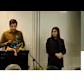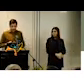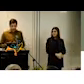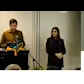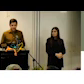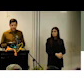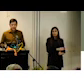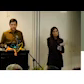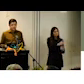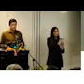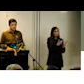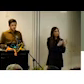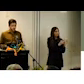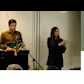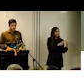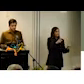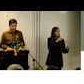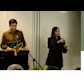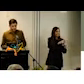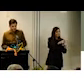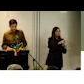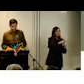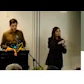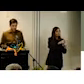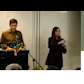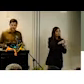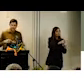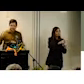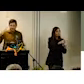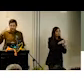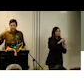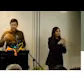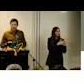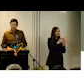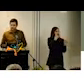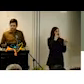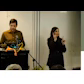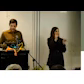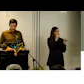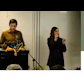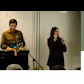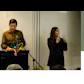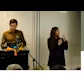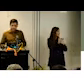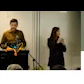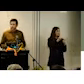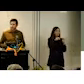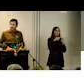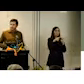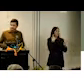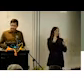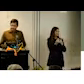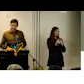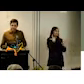there's two main classes. There's rapid eye movement sleep, which you've probably heard of, and that's because it's defined by eye movements that are occurring, but also this